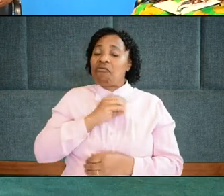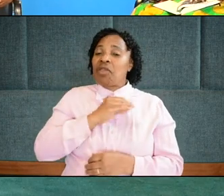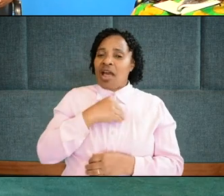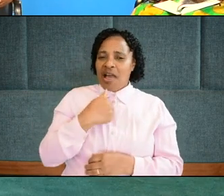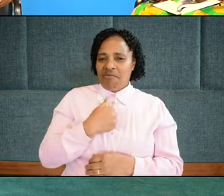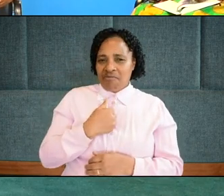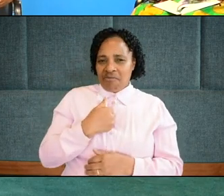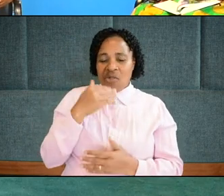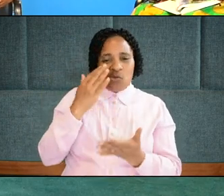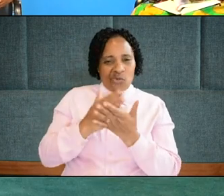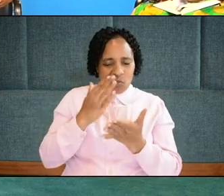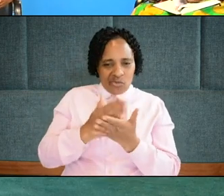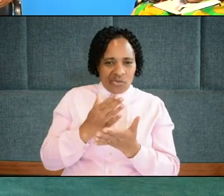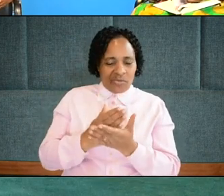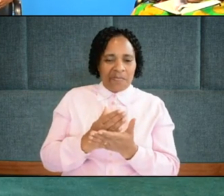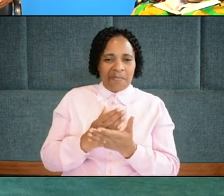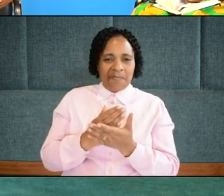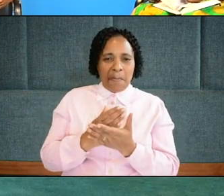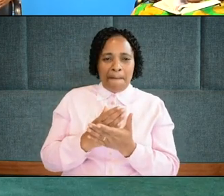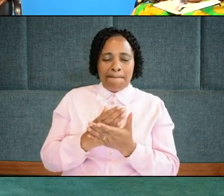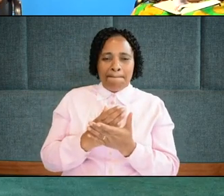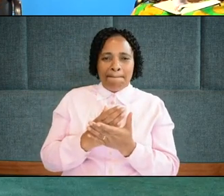Absolutely, absolutely, absolutely right.